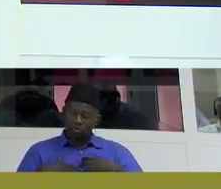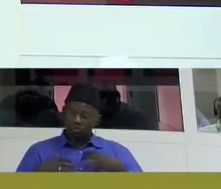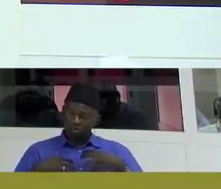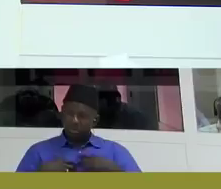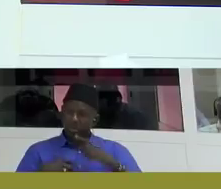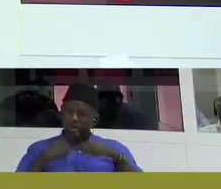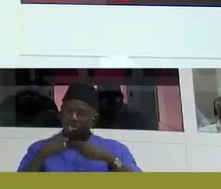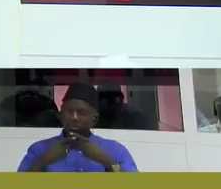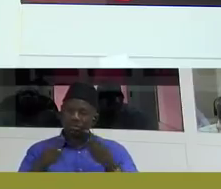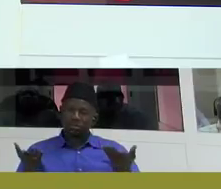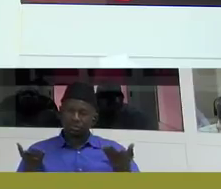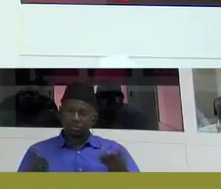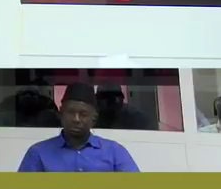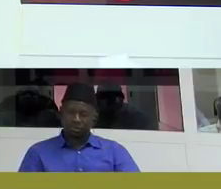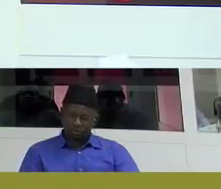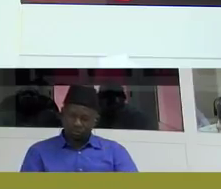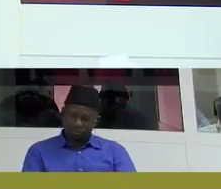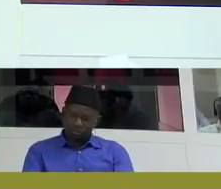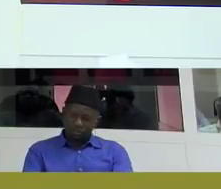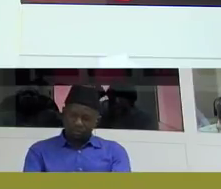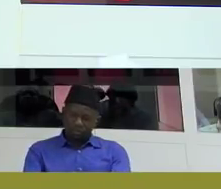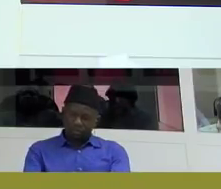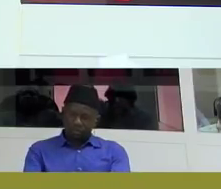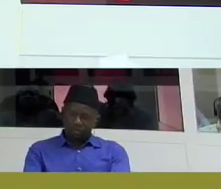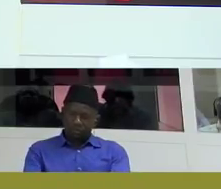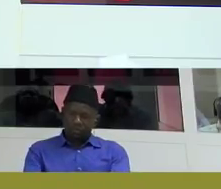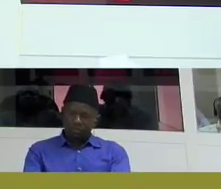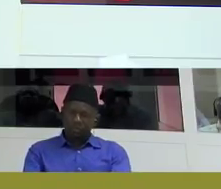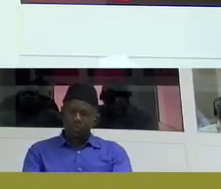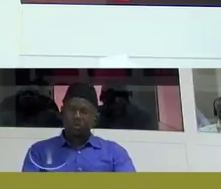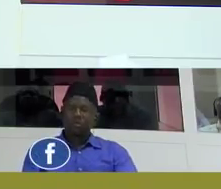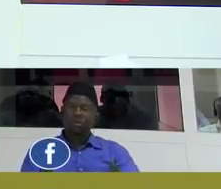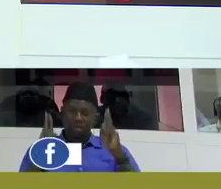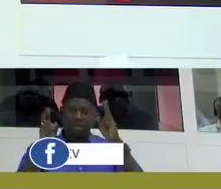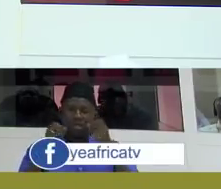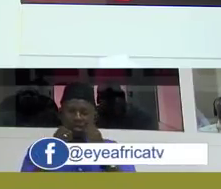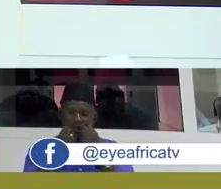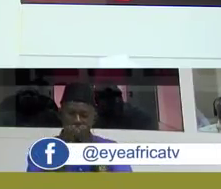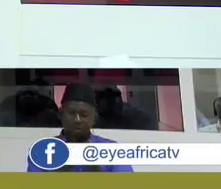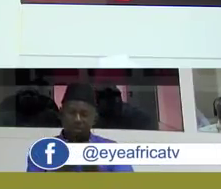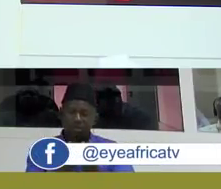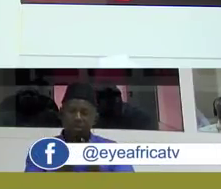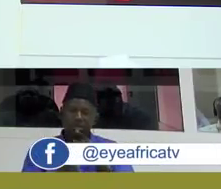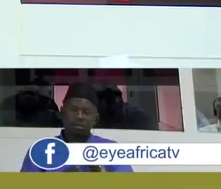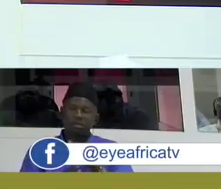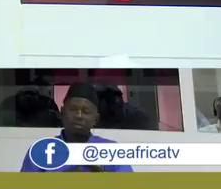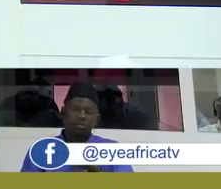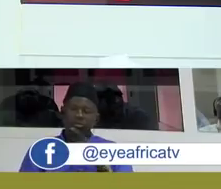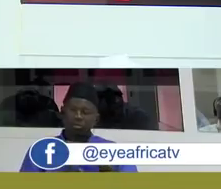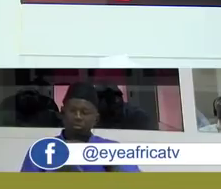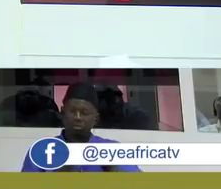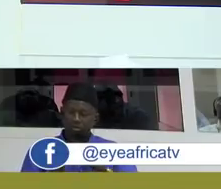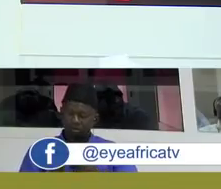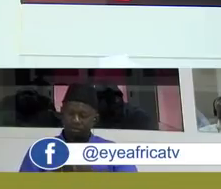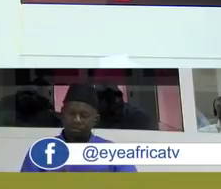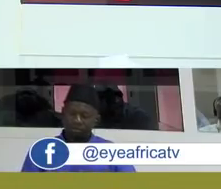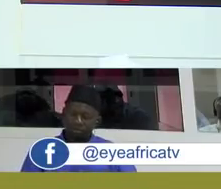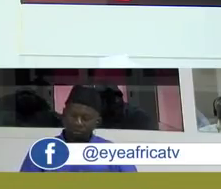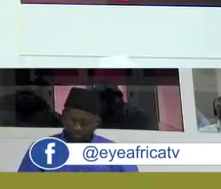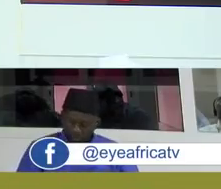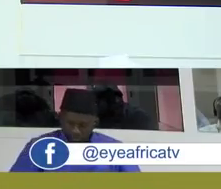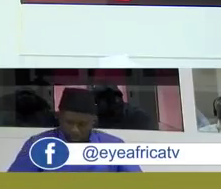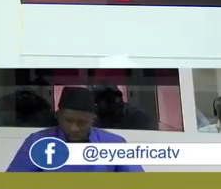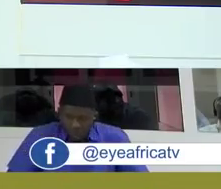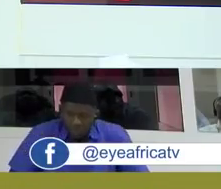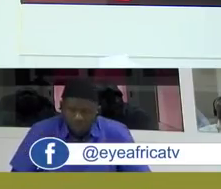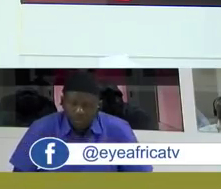He said, this does not mean, is that where you want me to go? No, I want to